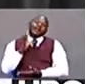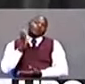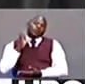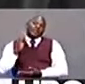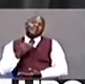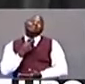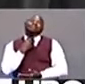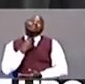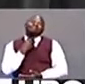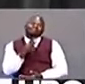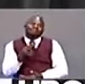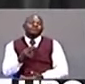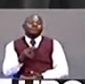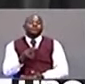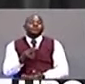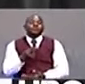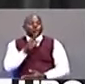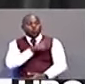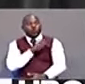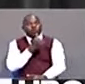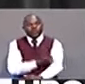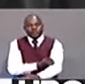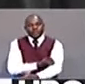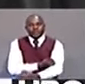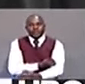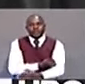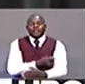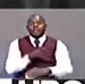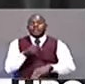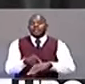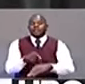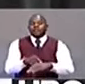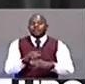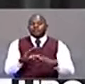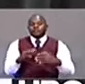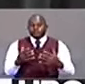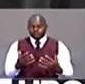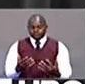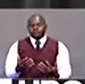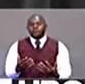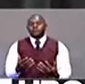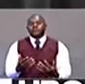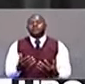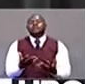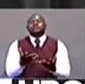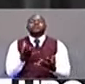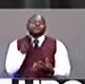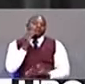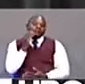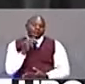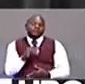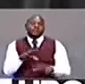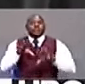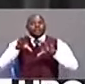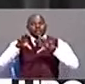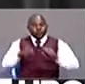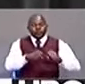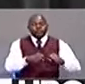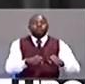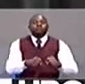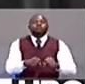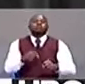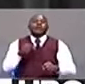heard speaking to authority. At a time when we experienced kidnaps,